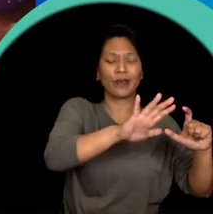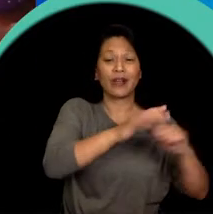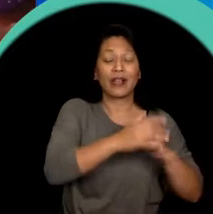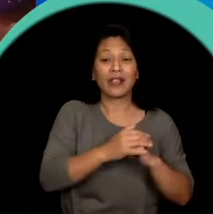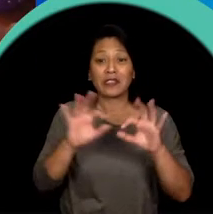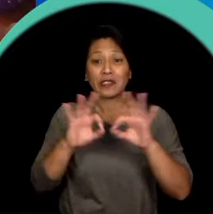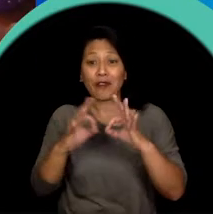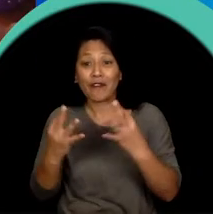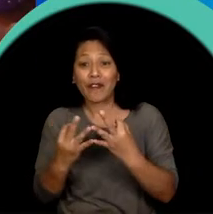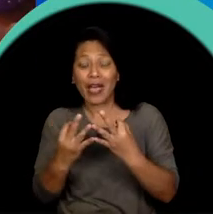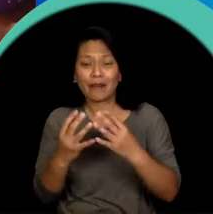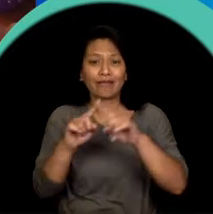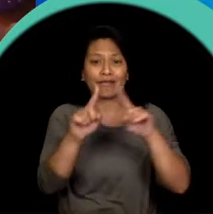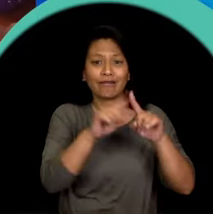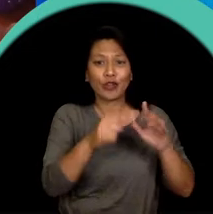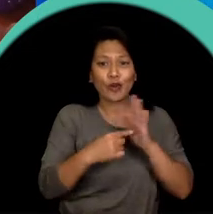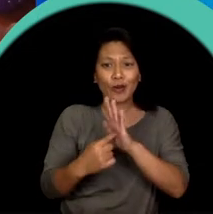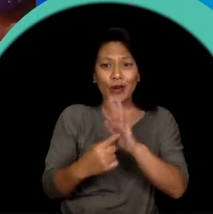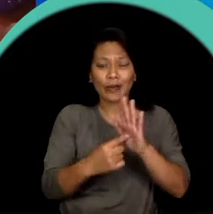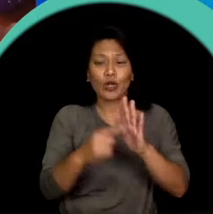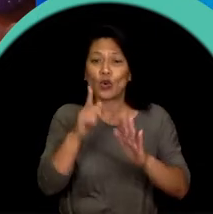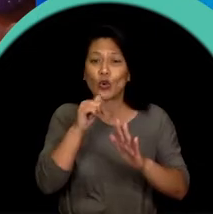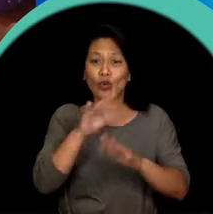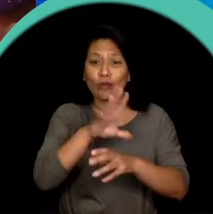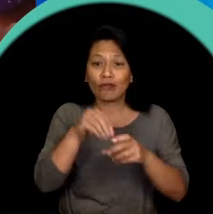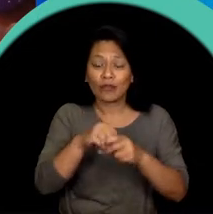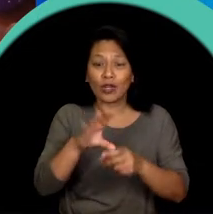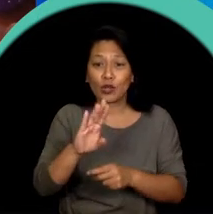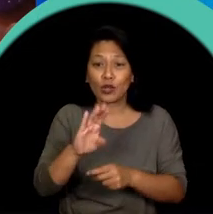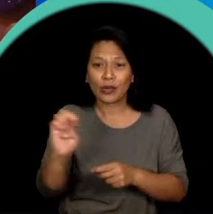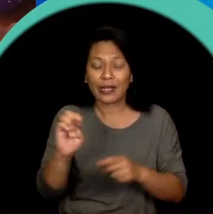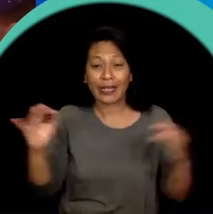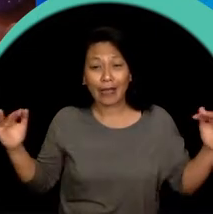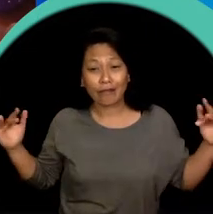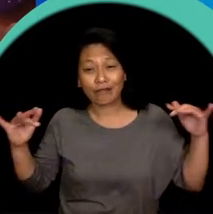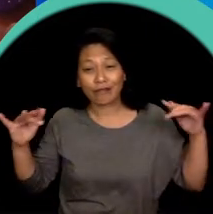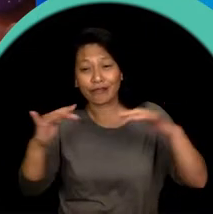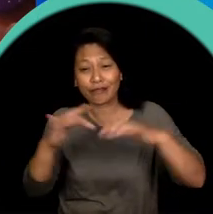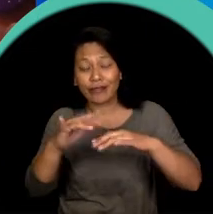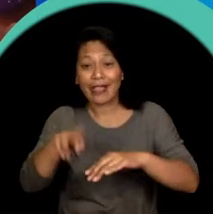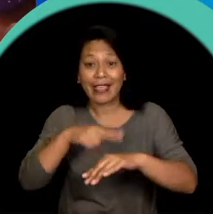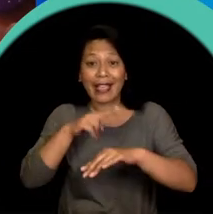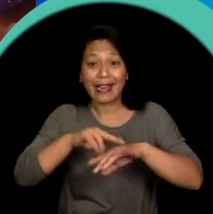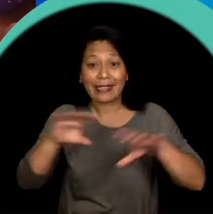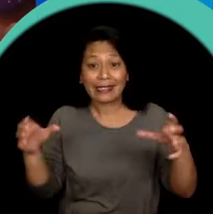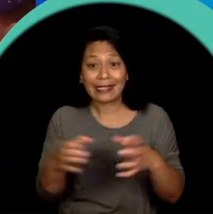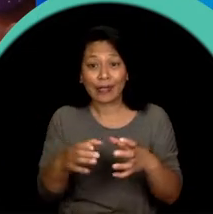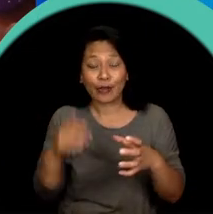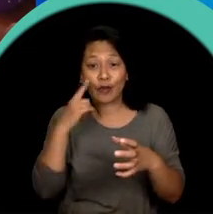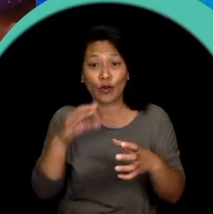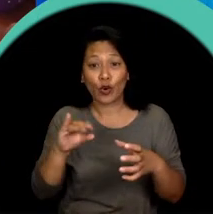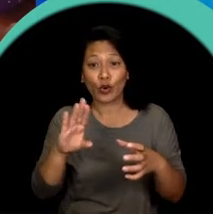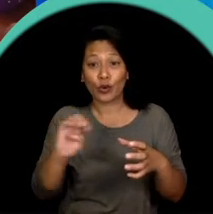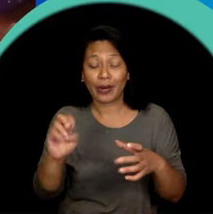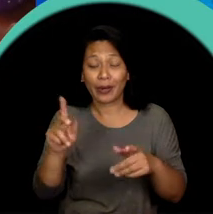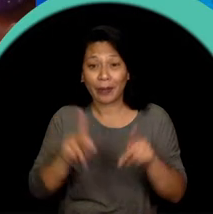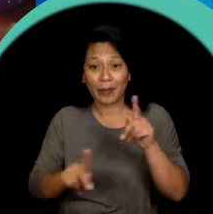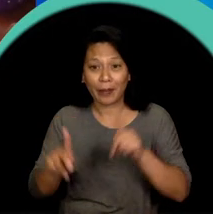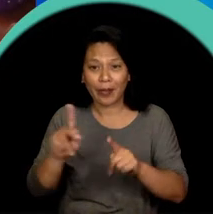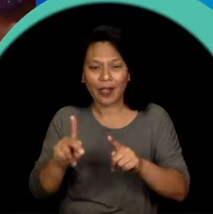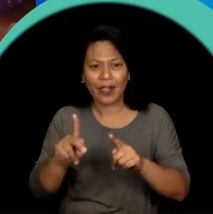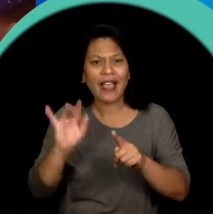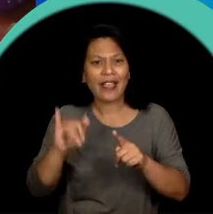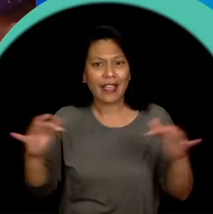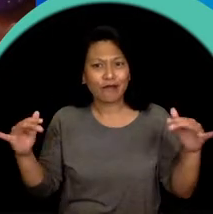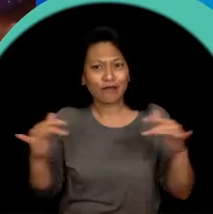prairies and into the Great Big Lake, and my First Nation is right at that intersection. So the Cree people are a mighty nation that